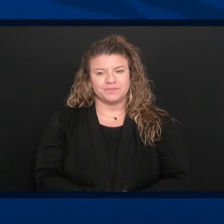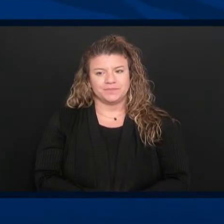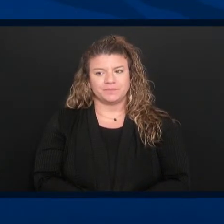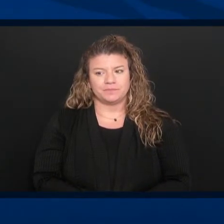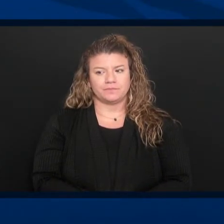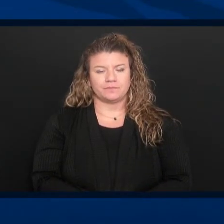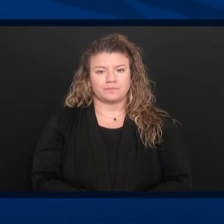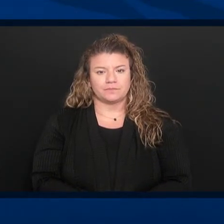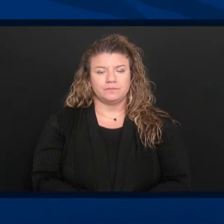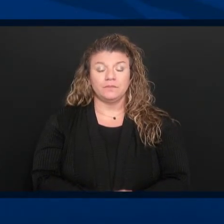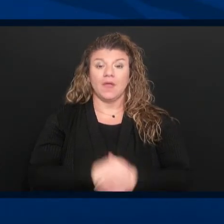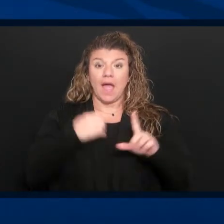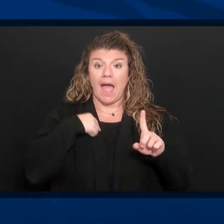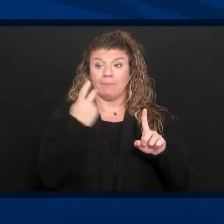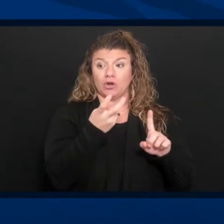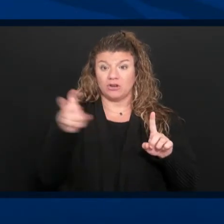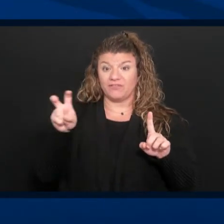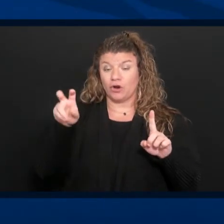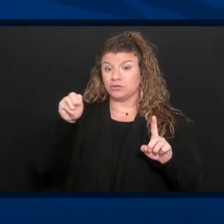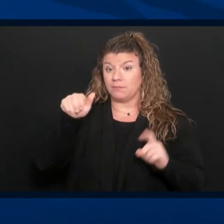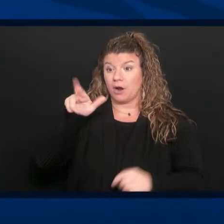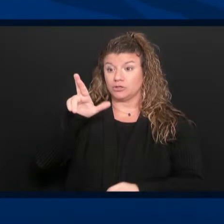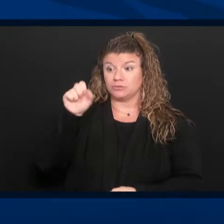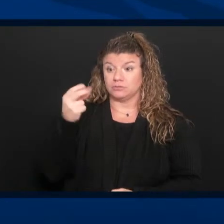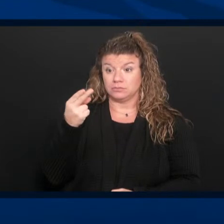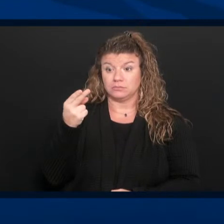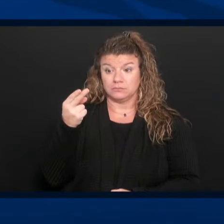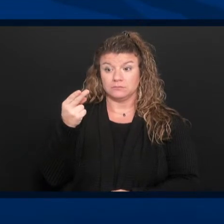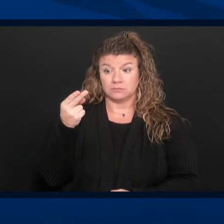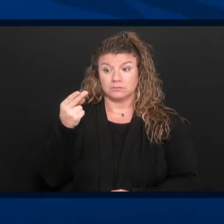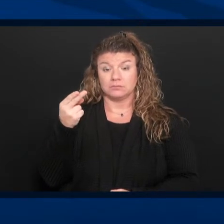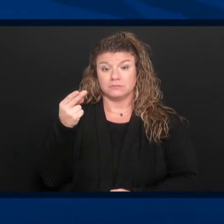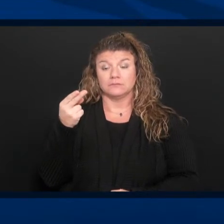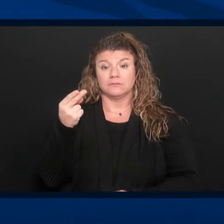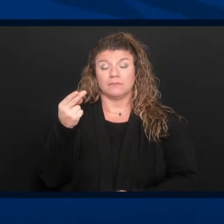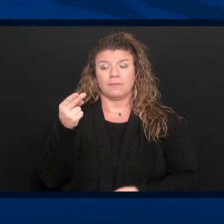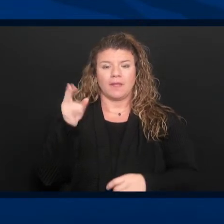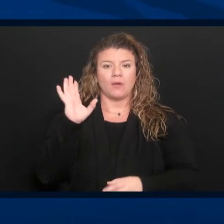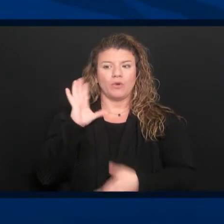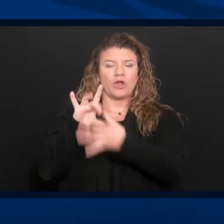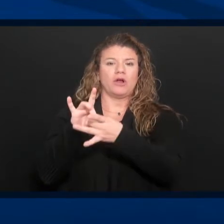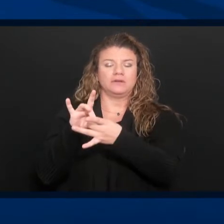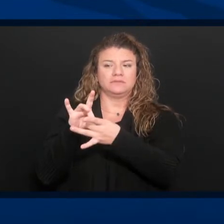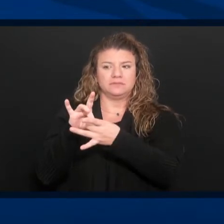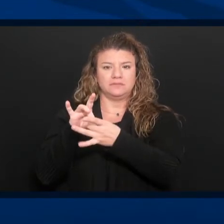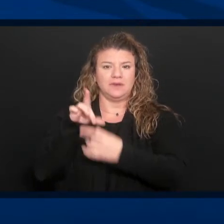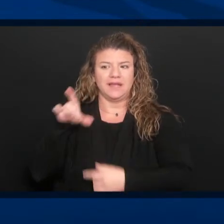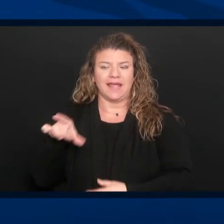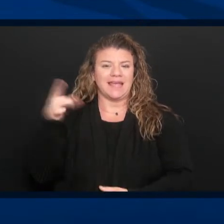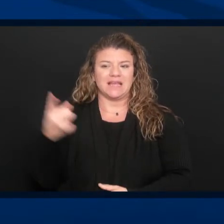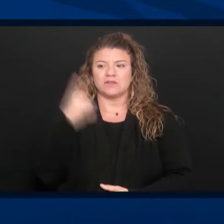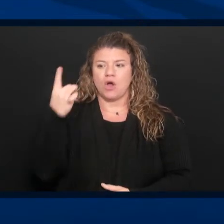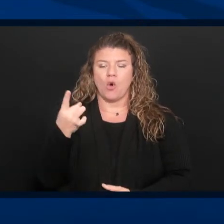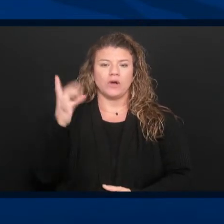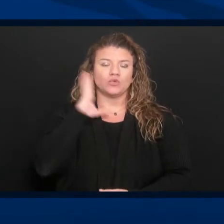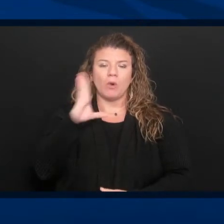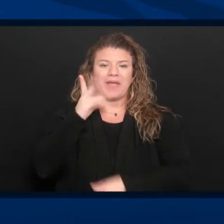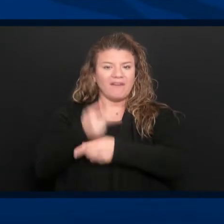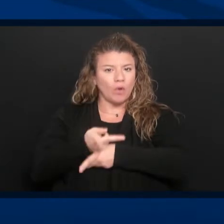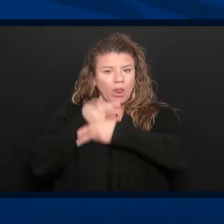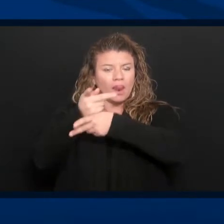Mark, I'm going to defer to Dr. Marsh in this regard. He's always going to be cautious,